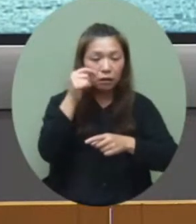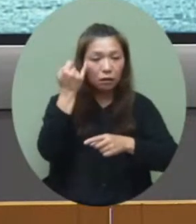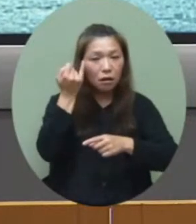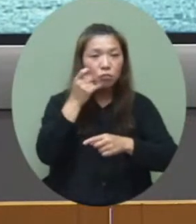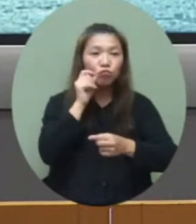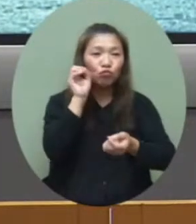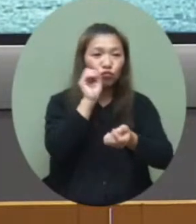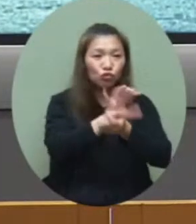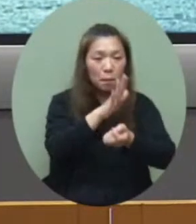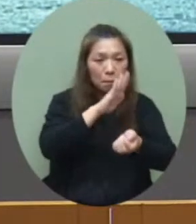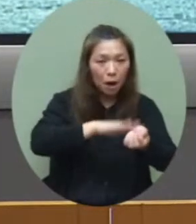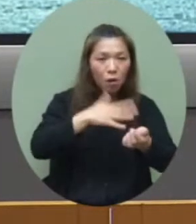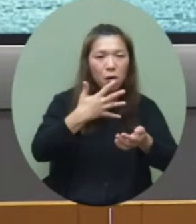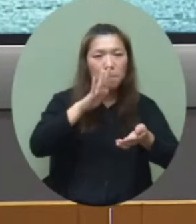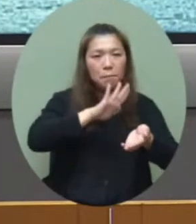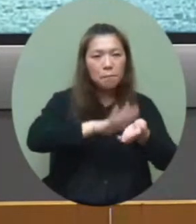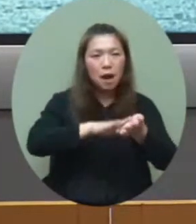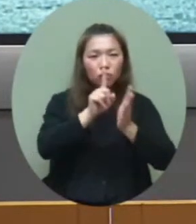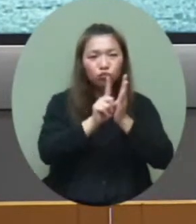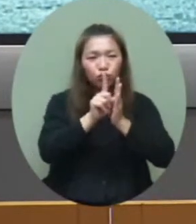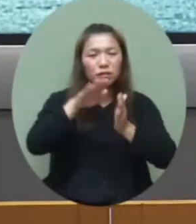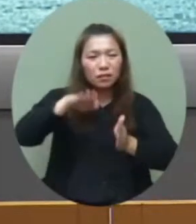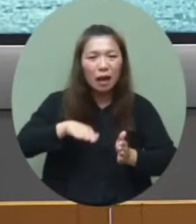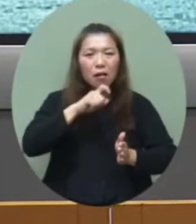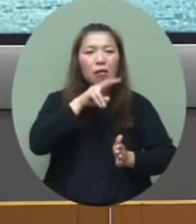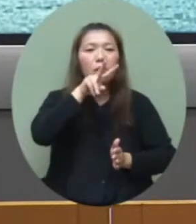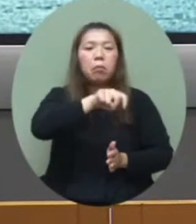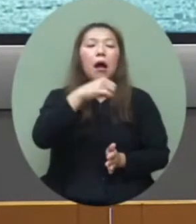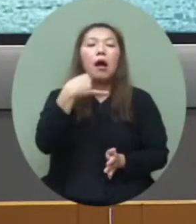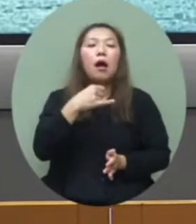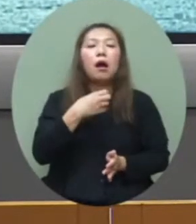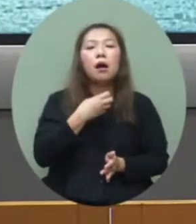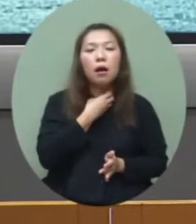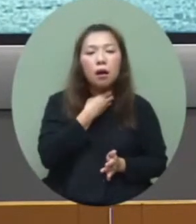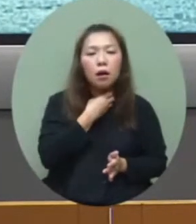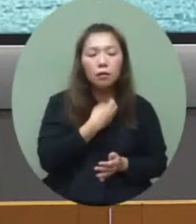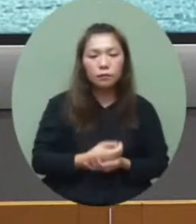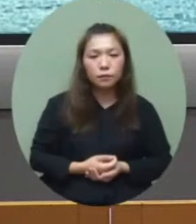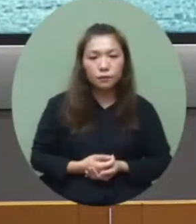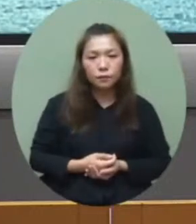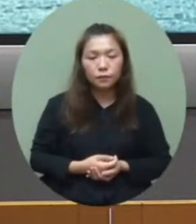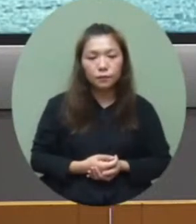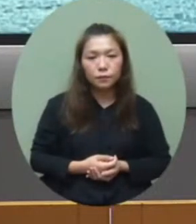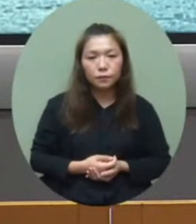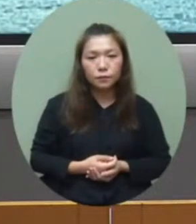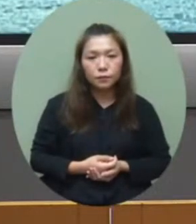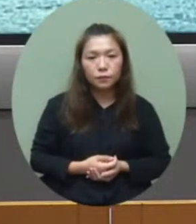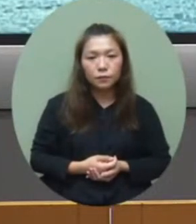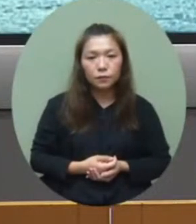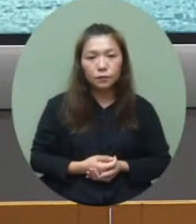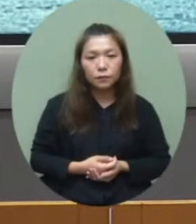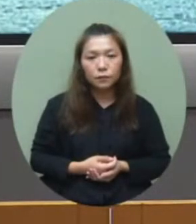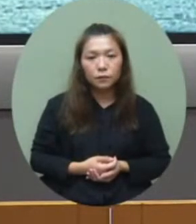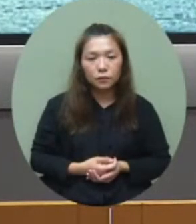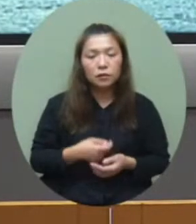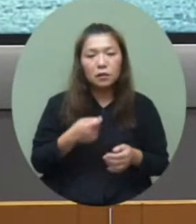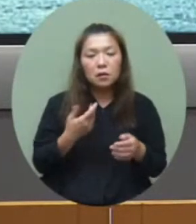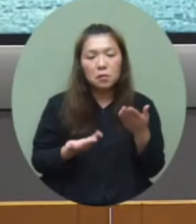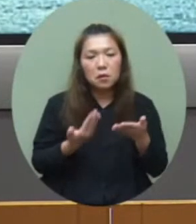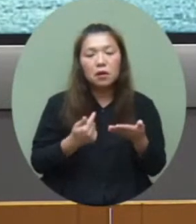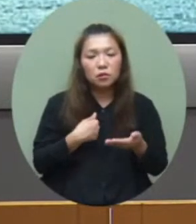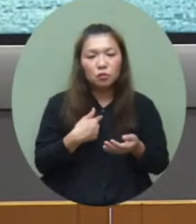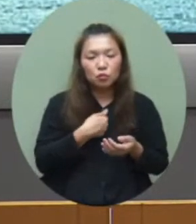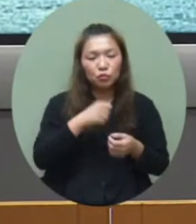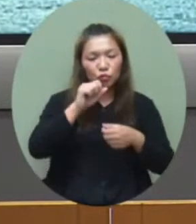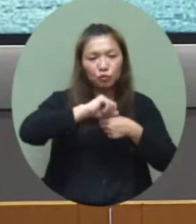limitations. And if you are early in the stage of onset, or if the viral load is low, then our team may